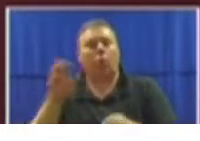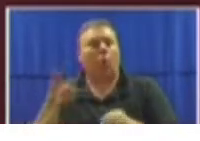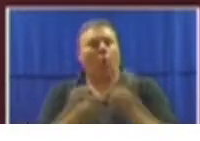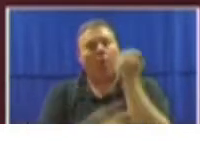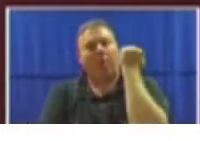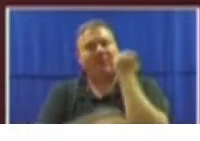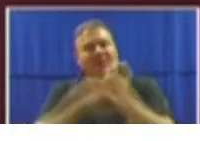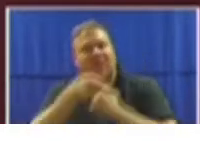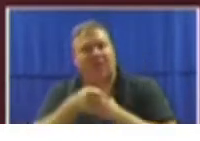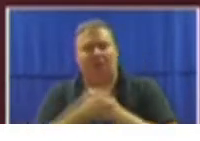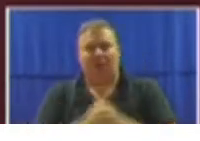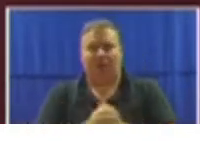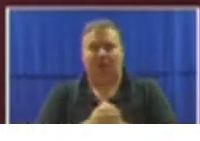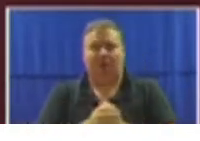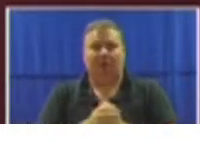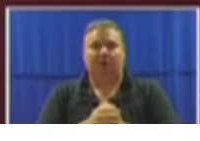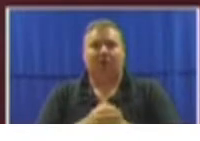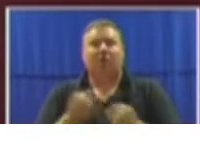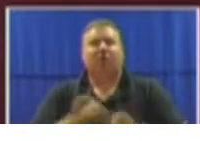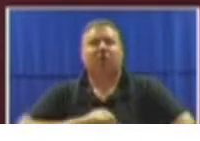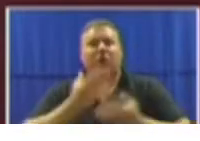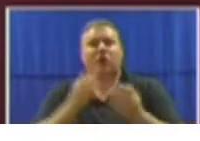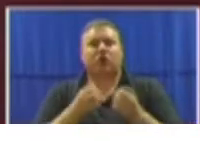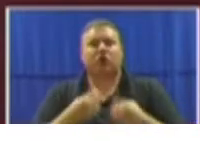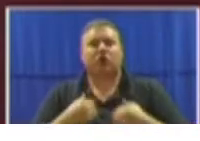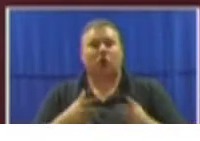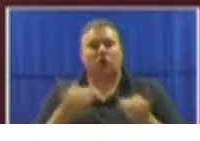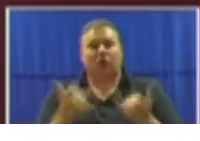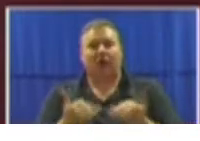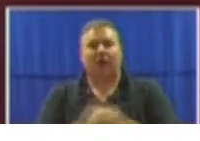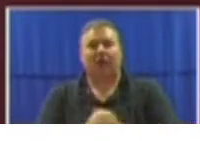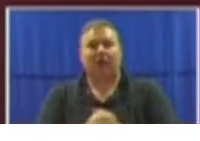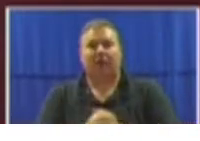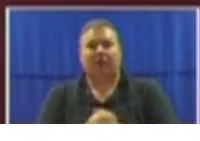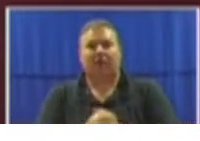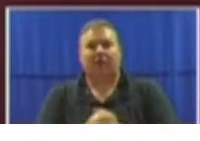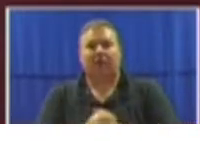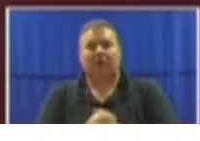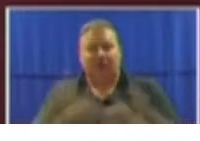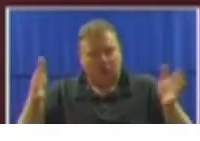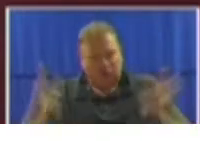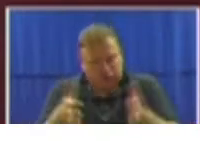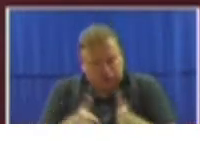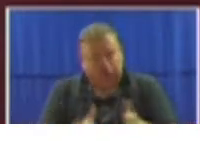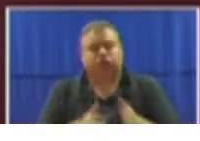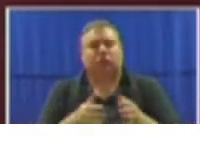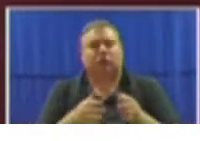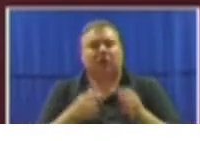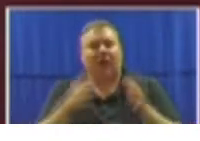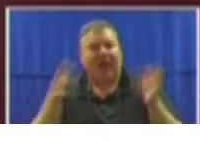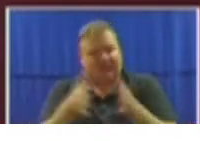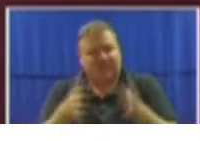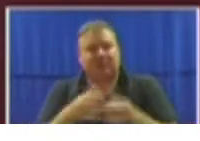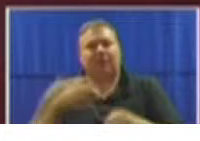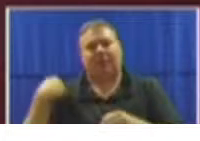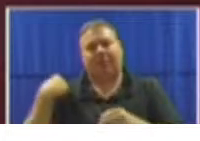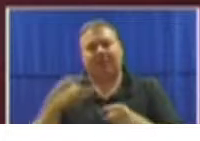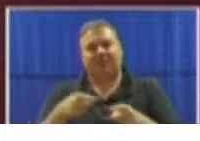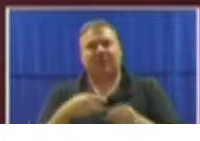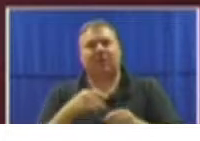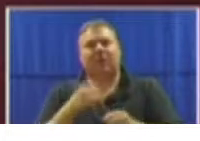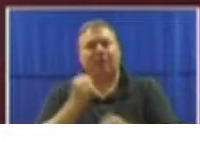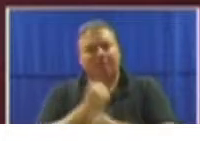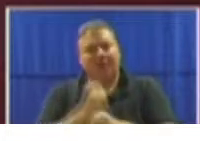start, and that fresh start starts today with a slimmed-down, fit-for-purpose cabinet who are up to the task. It could be our